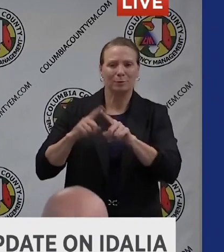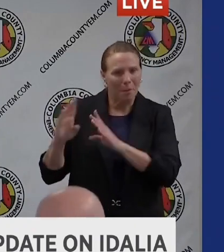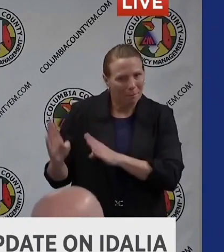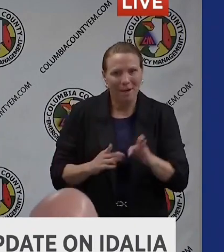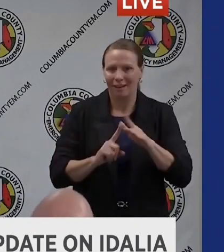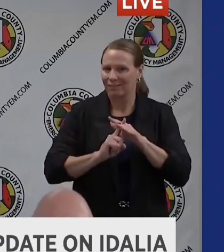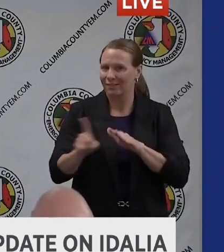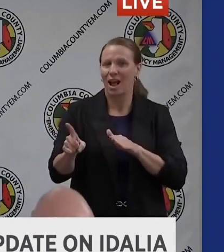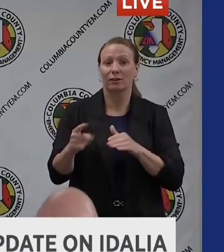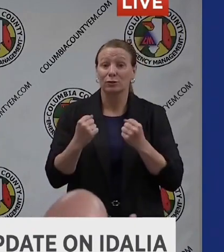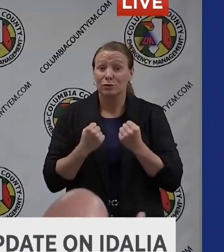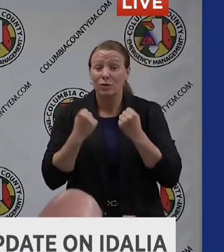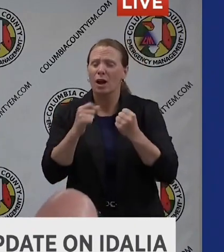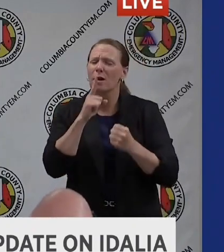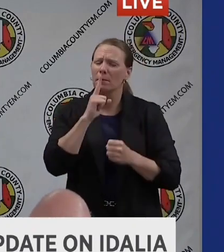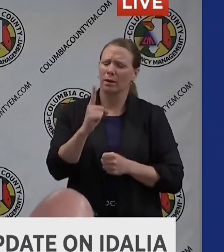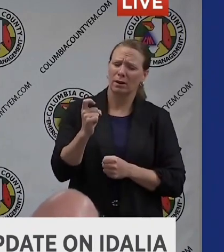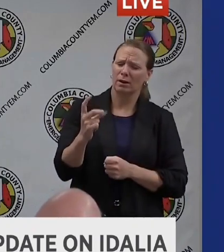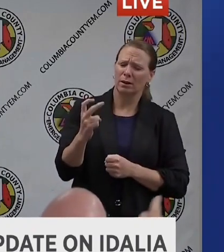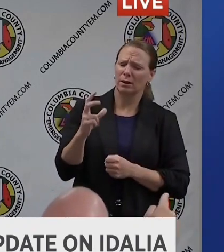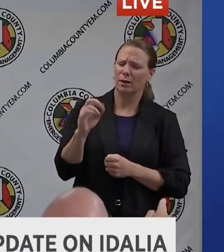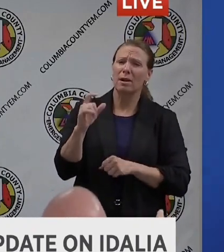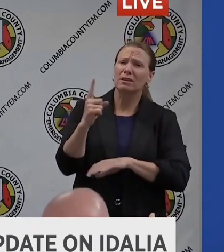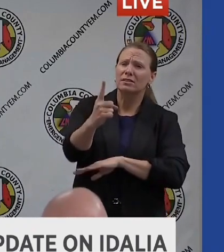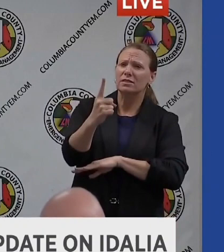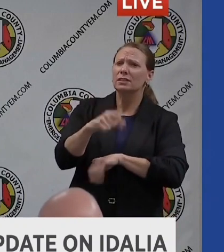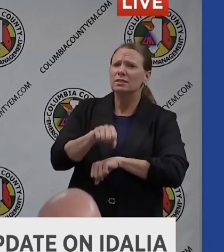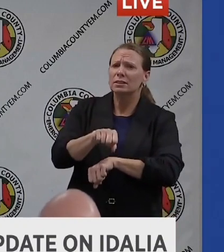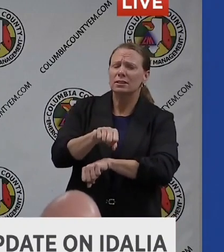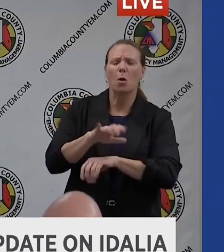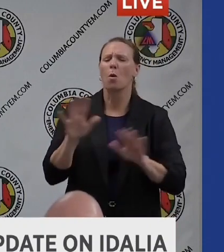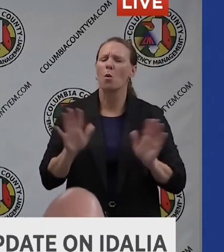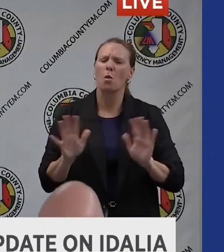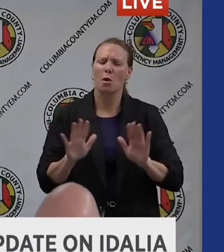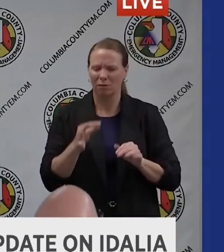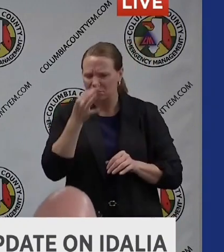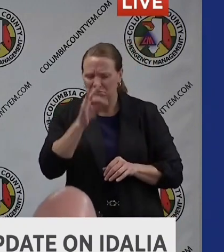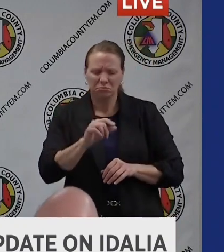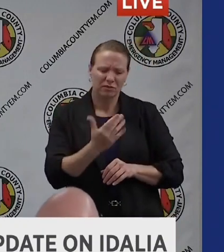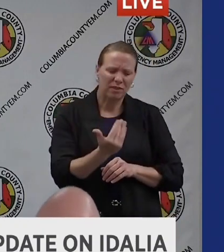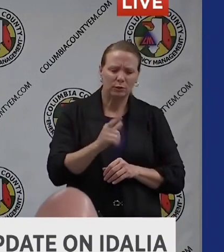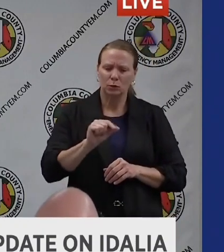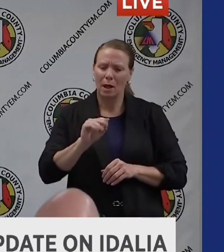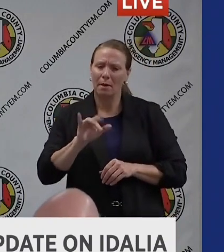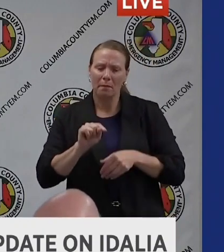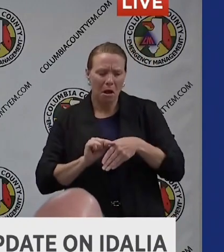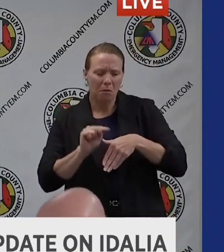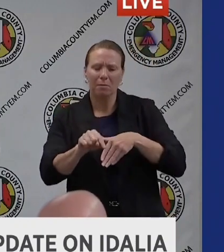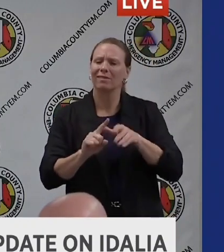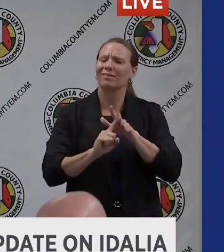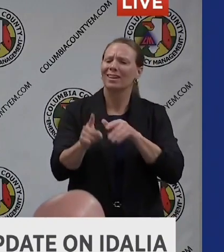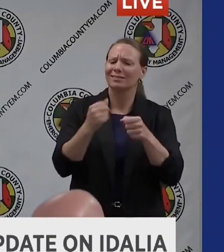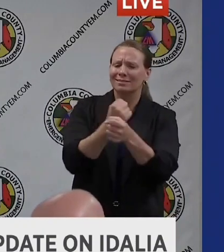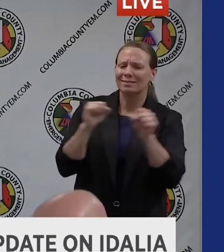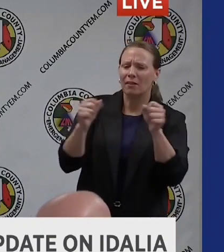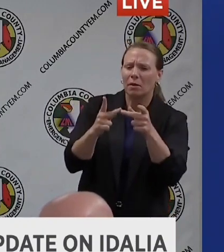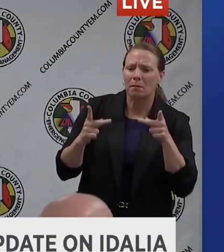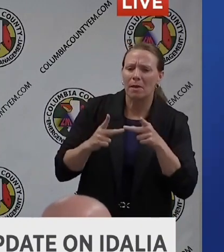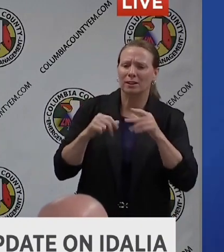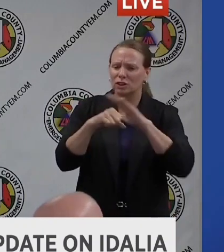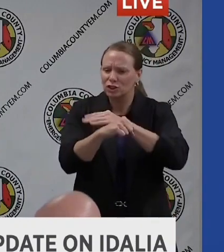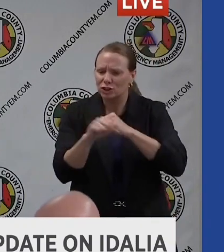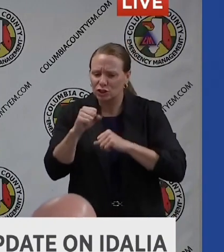drive hundreds of miles. You don't need to try to outrun the storm. Just get to higher ground, get into a safe structure, ride out the storm, then you can go back